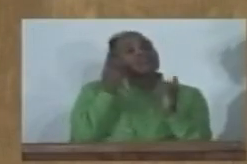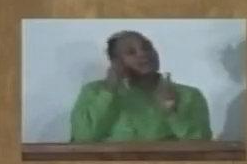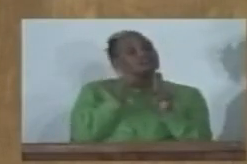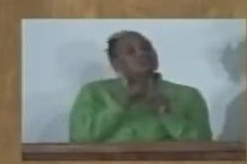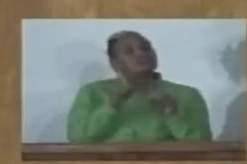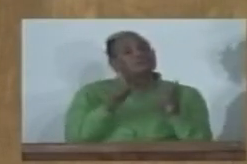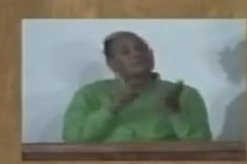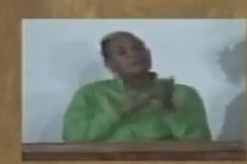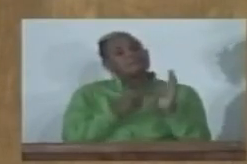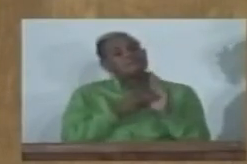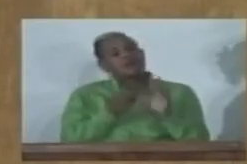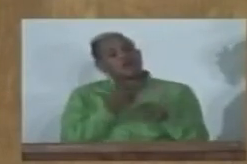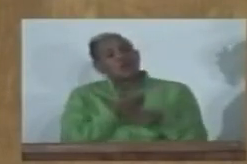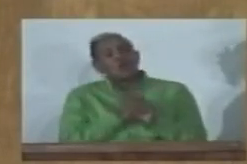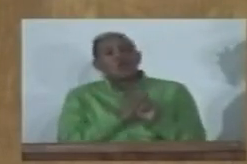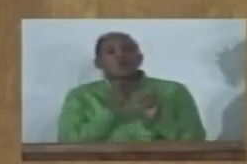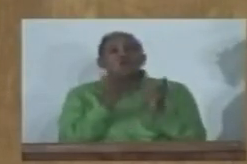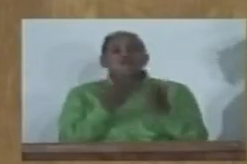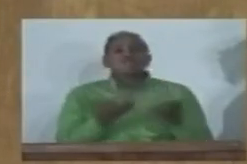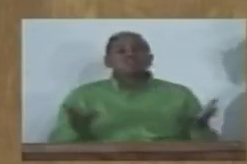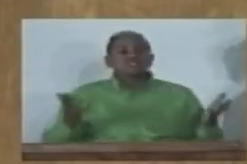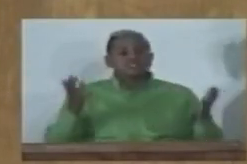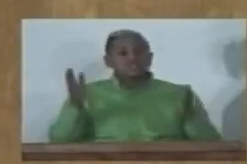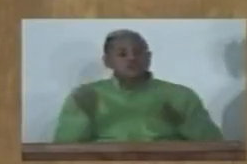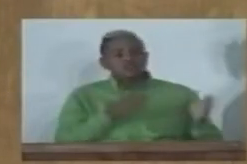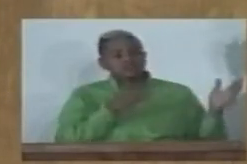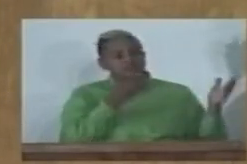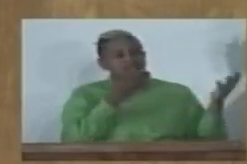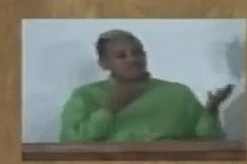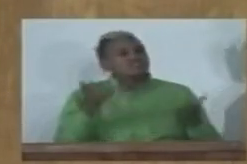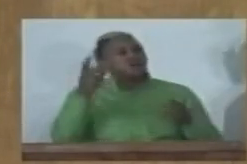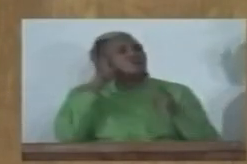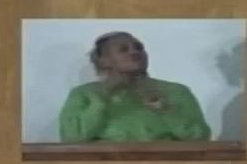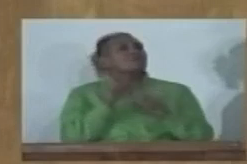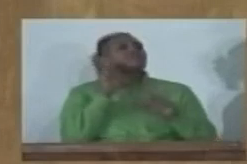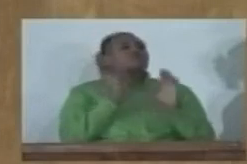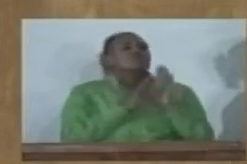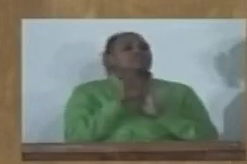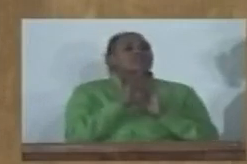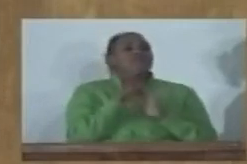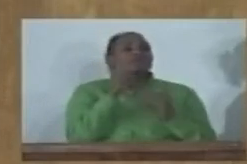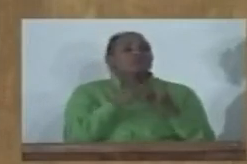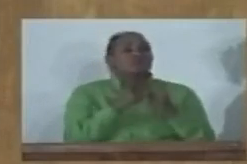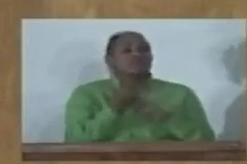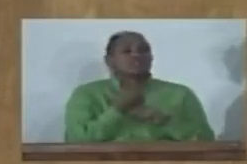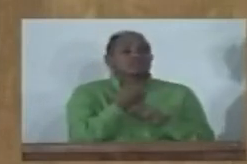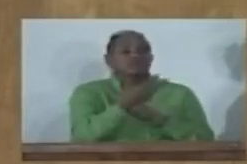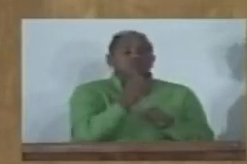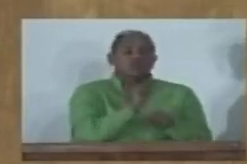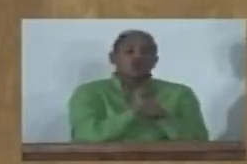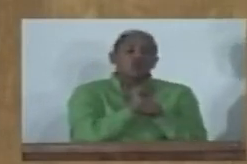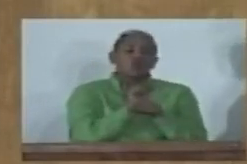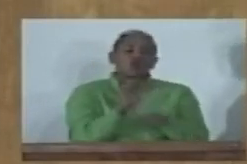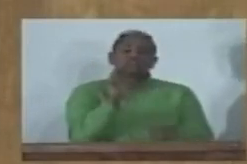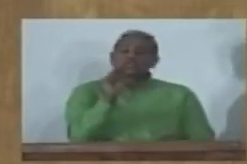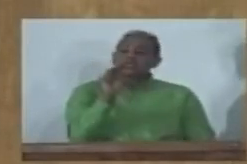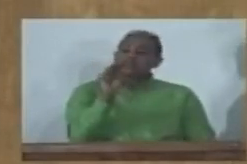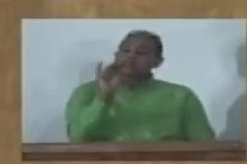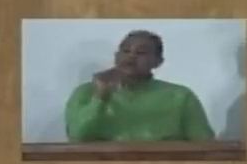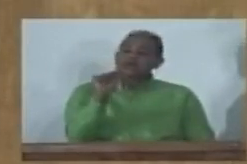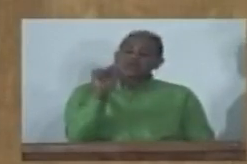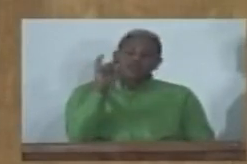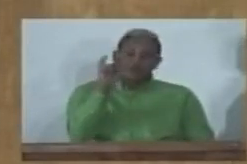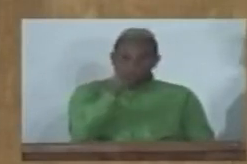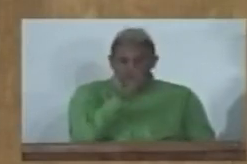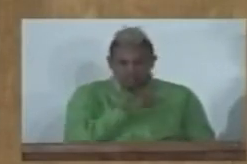loan or facility arrangement agreement for the development and expansion works at the Manley International